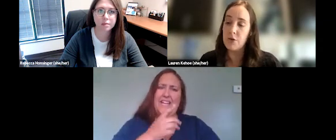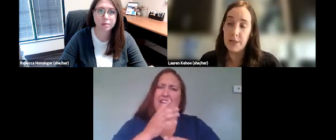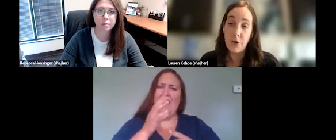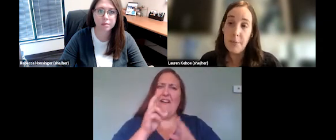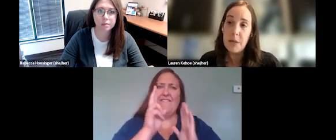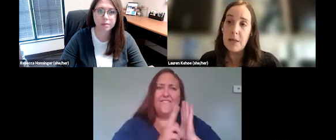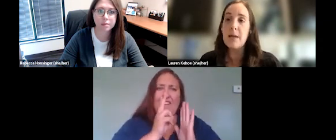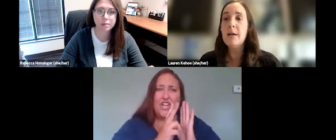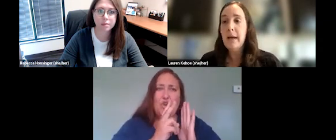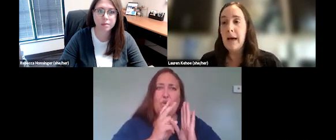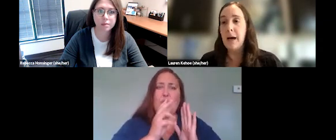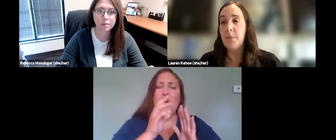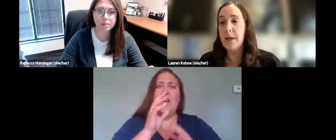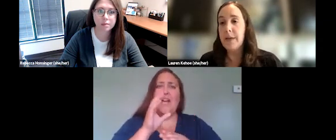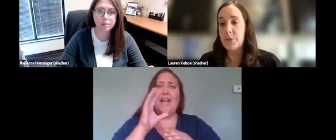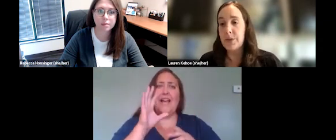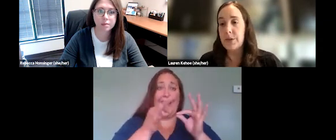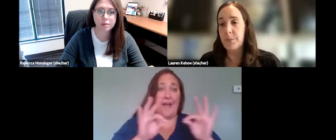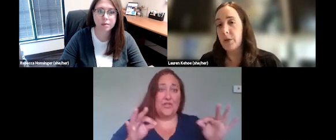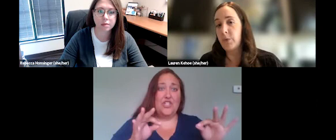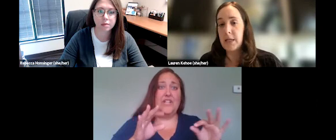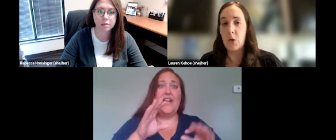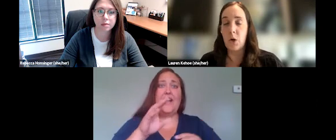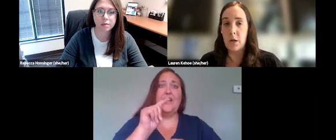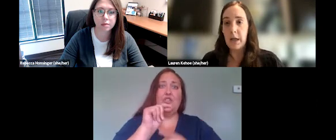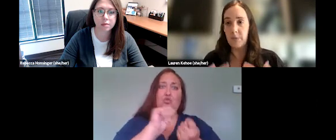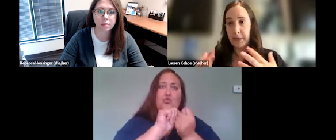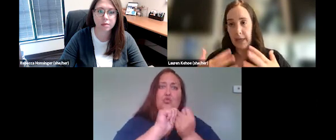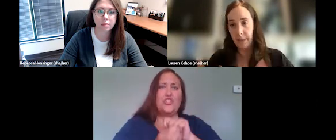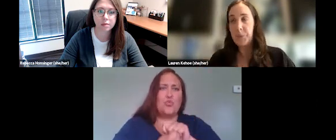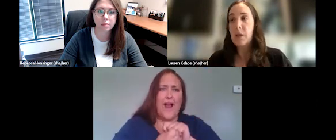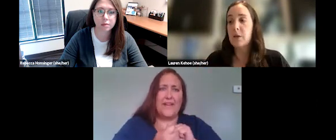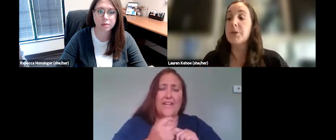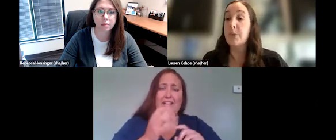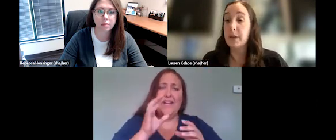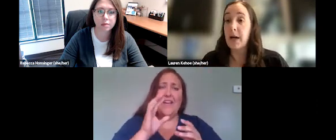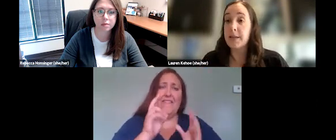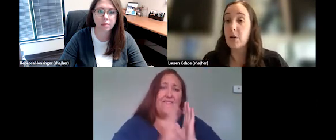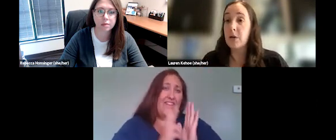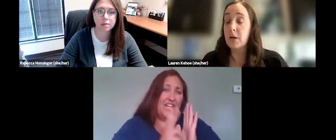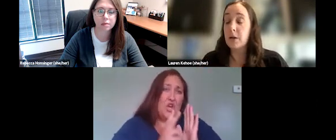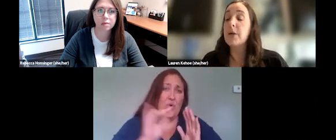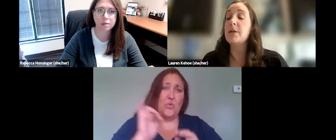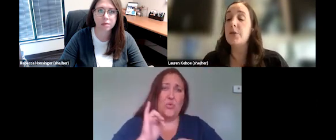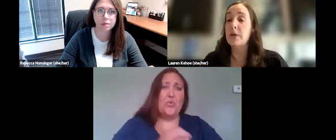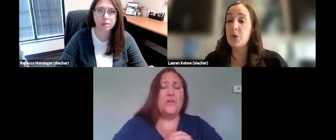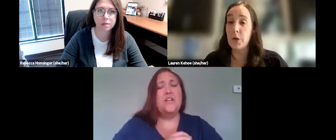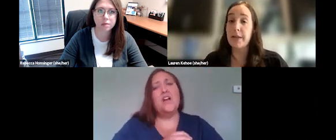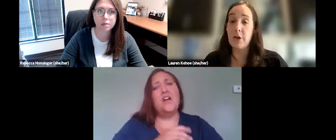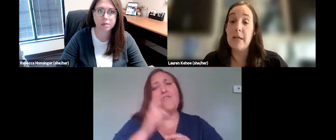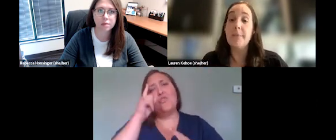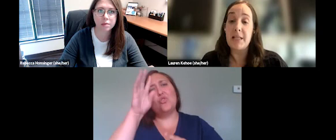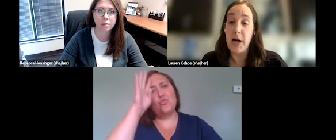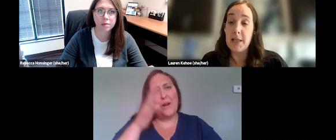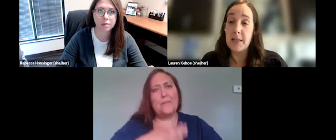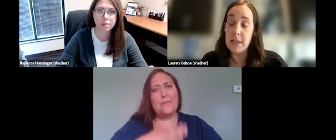captions and transcribing media. And this was something we needed to work kind of really closely with the content creators to ensure that they